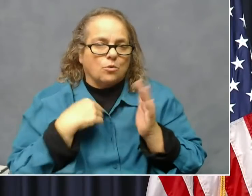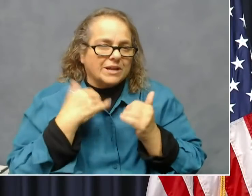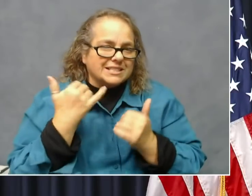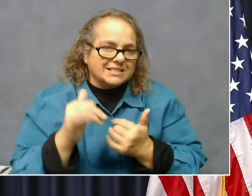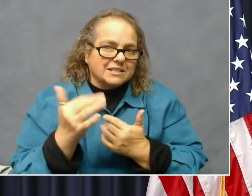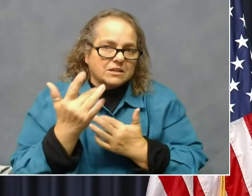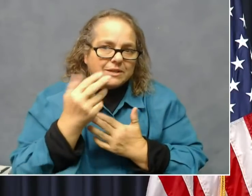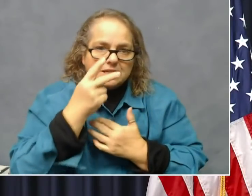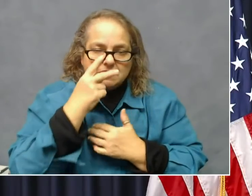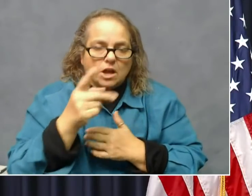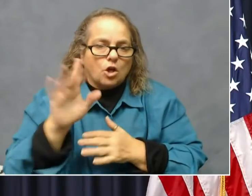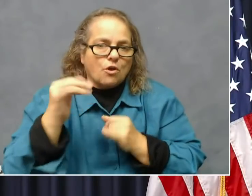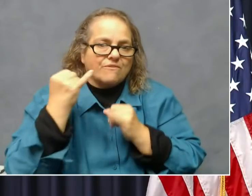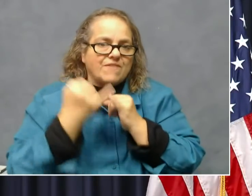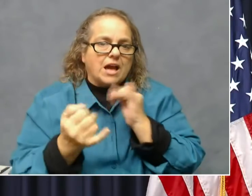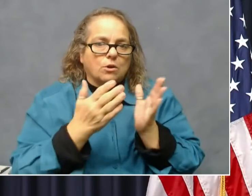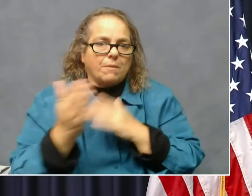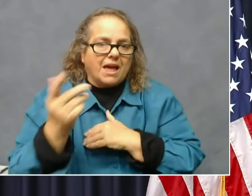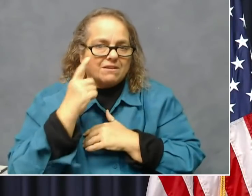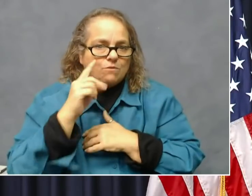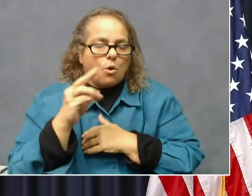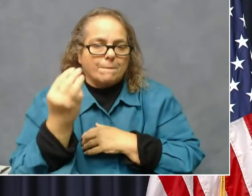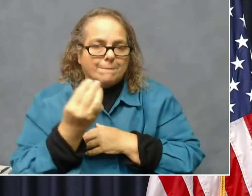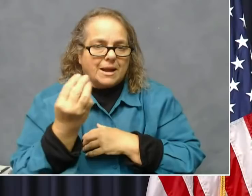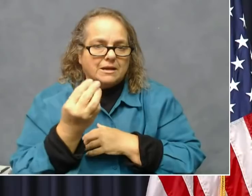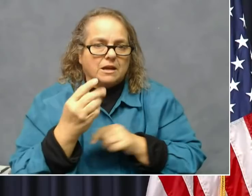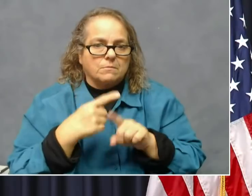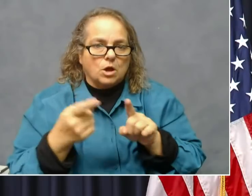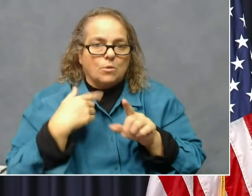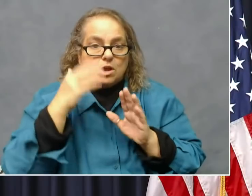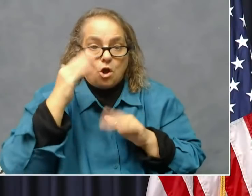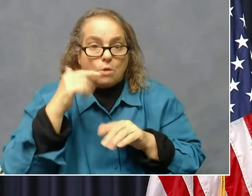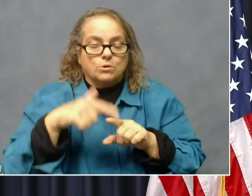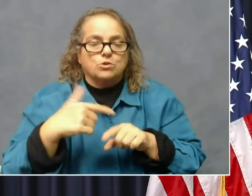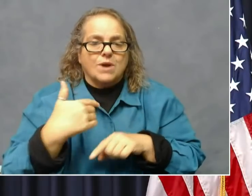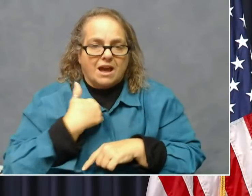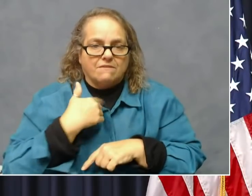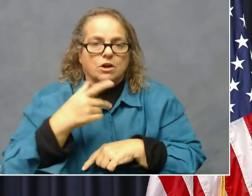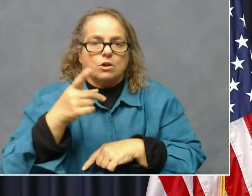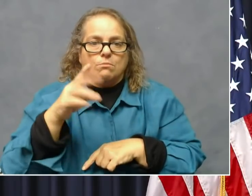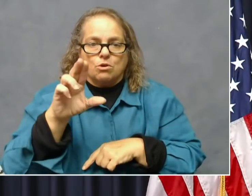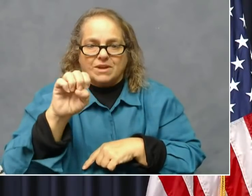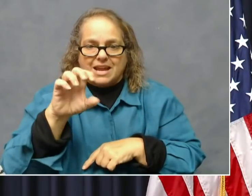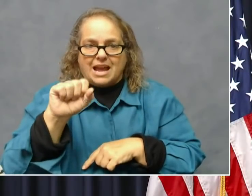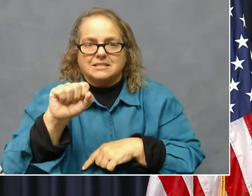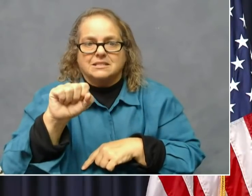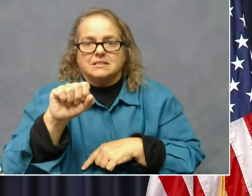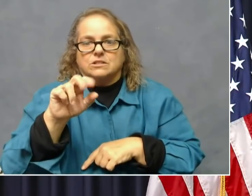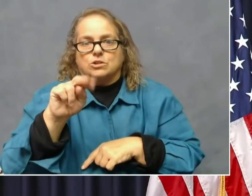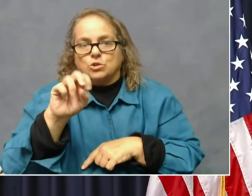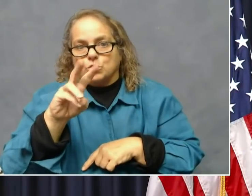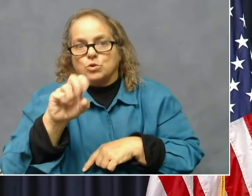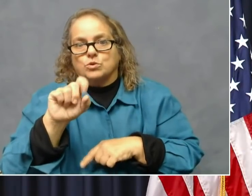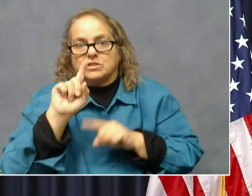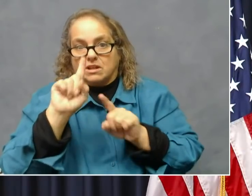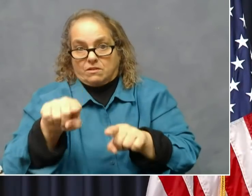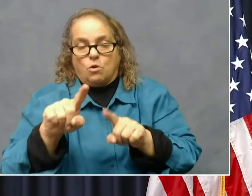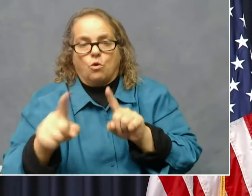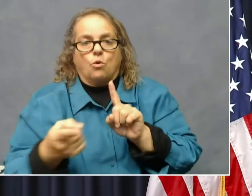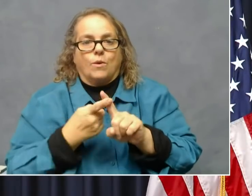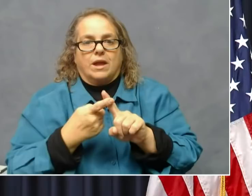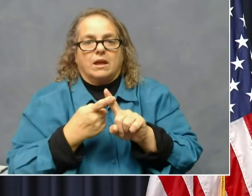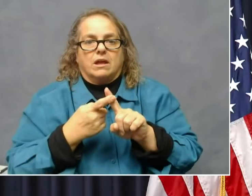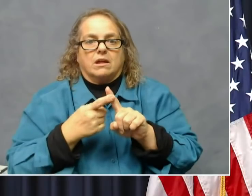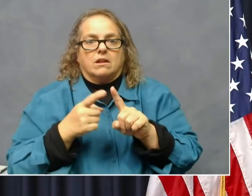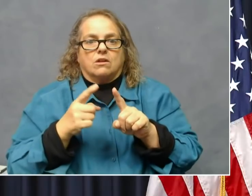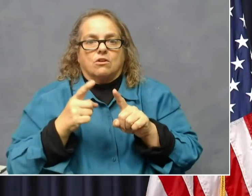Monday, but we hope to have press availability in and around when the first facility are getting those